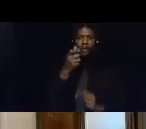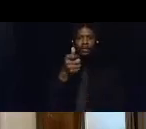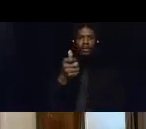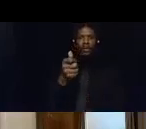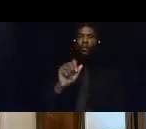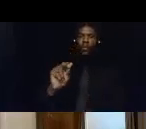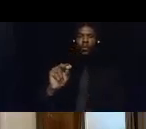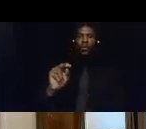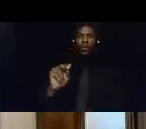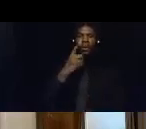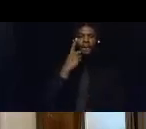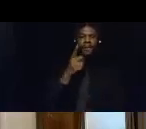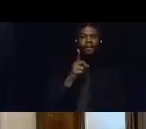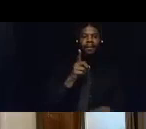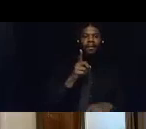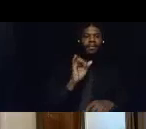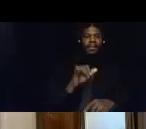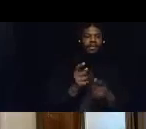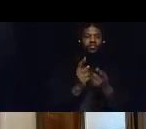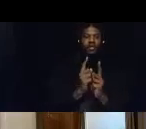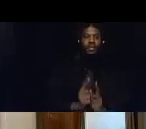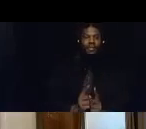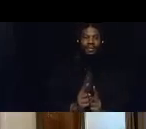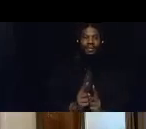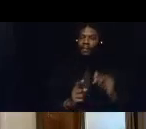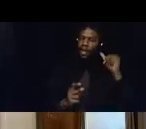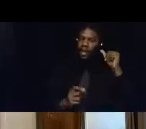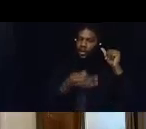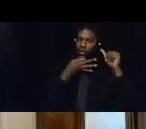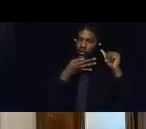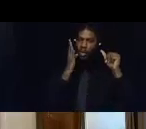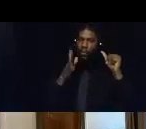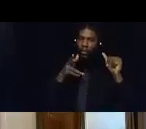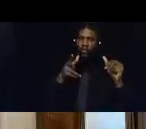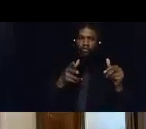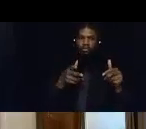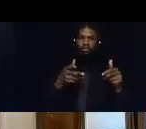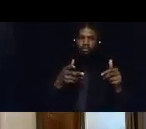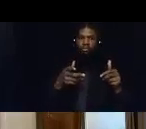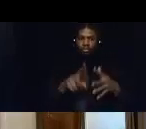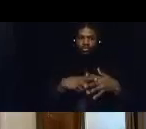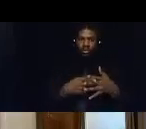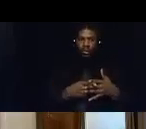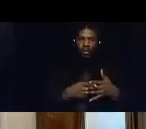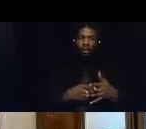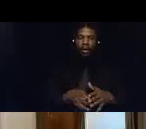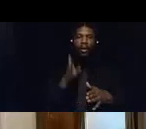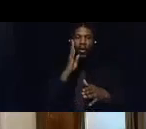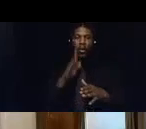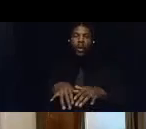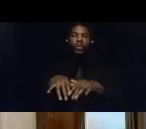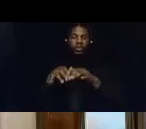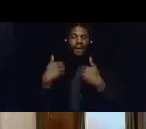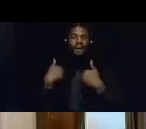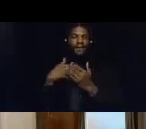the transcription rather of the audio we're about to hear will be in the chat. So if you're having